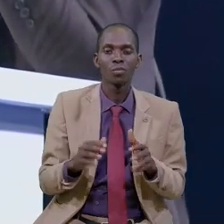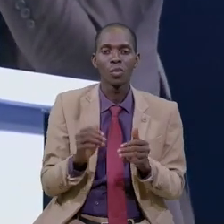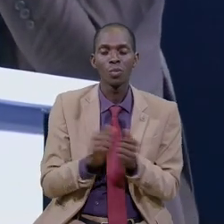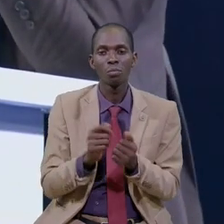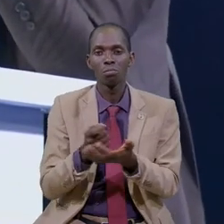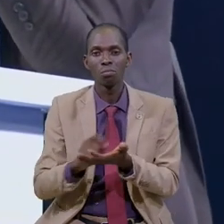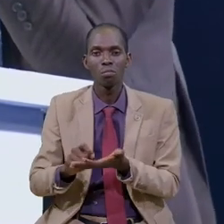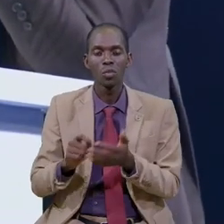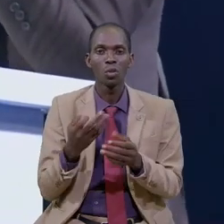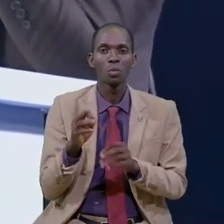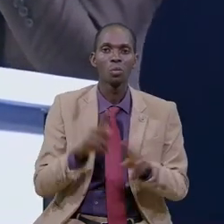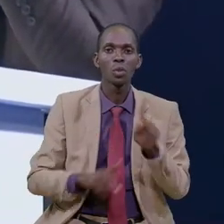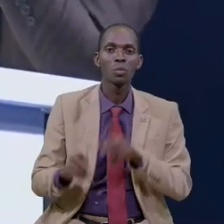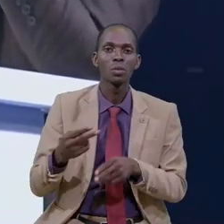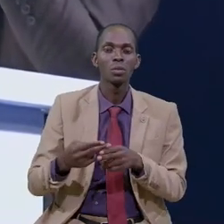finished.